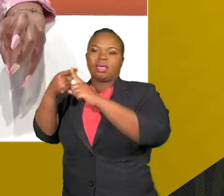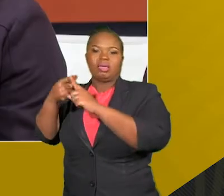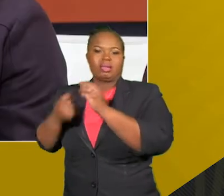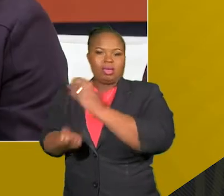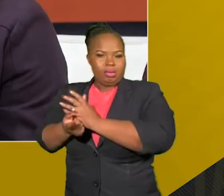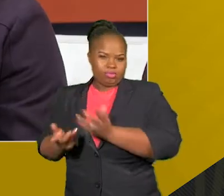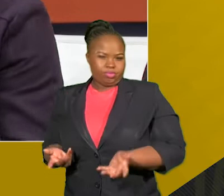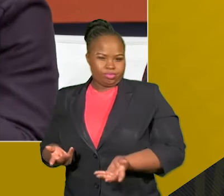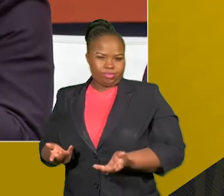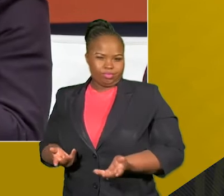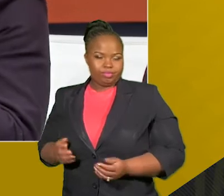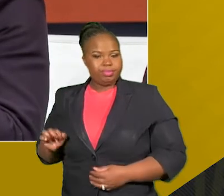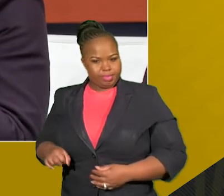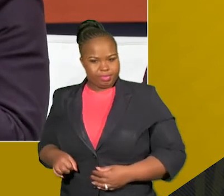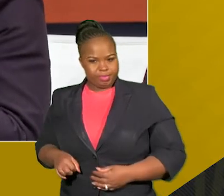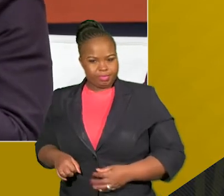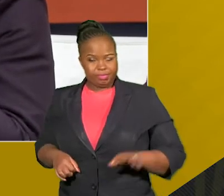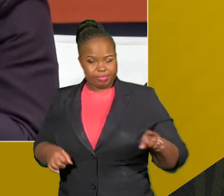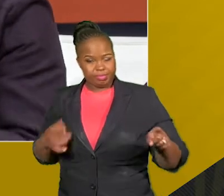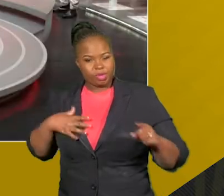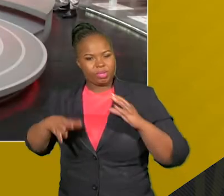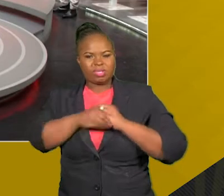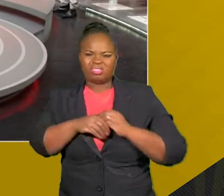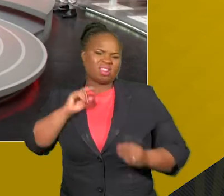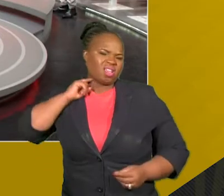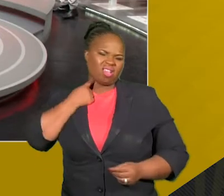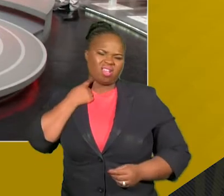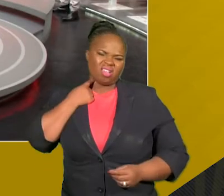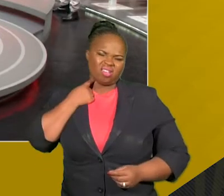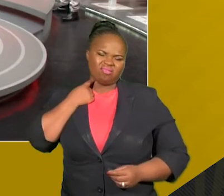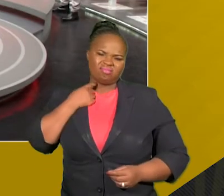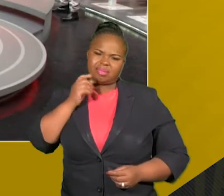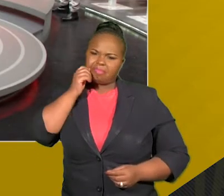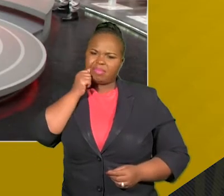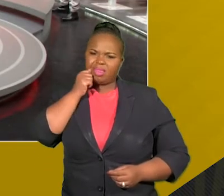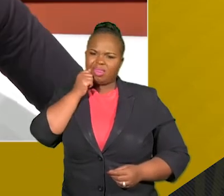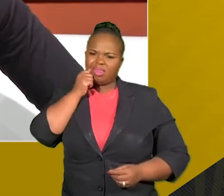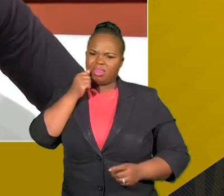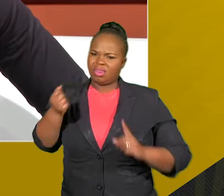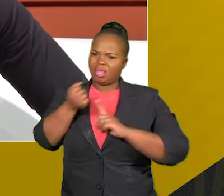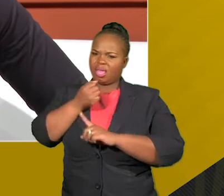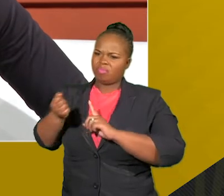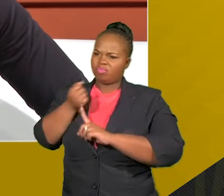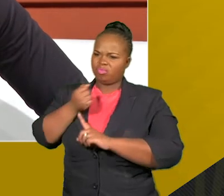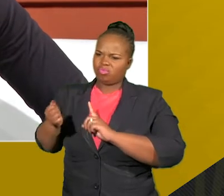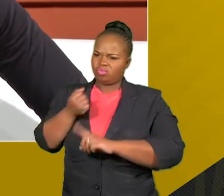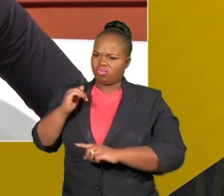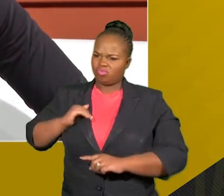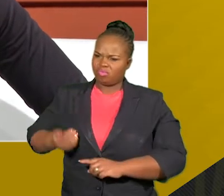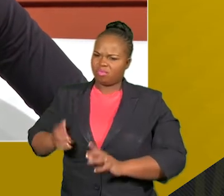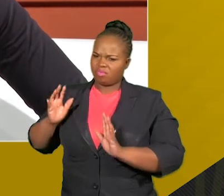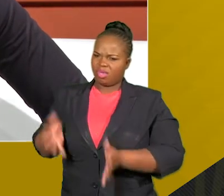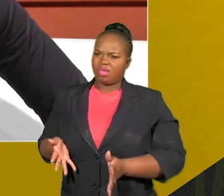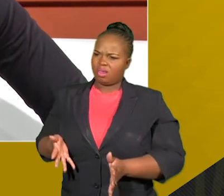into easy target. And just to add on that, it's a lie ukuthi amadoda they only present their anger